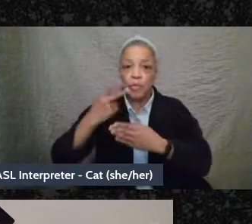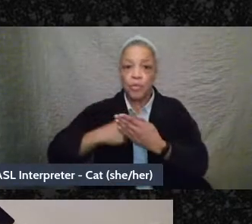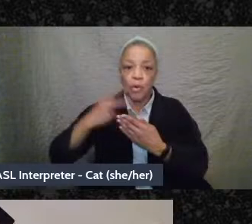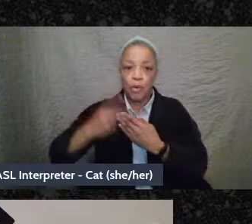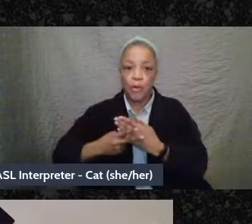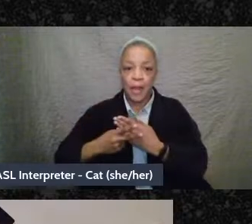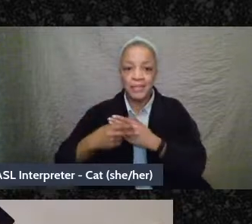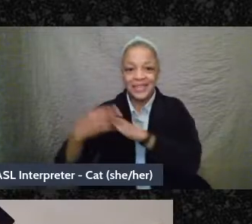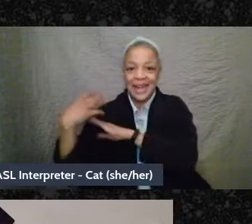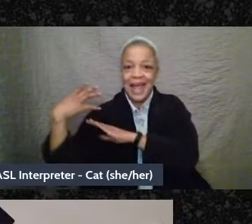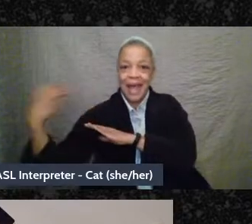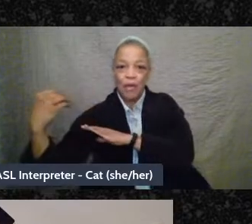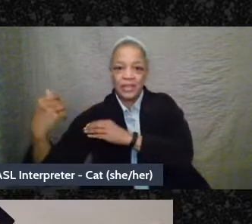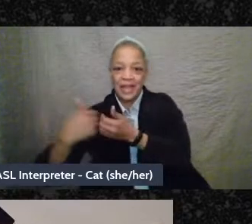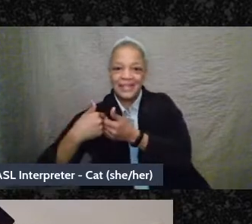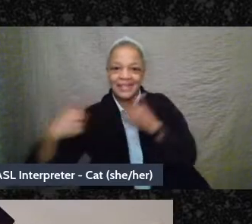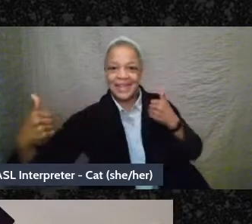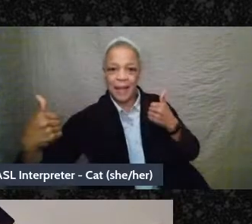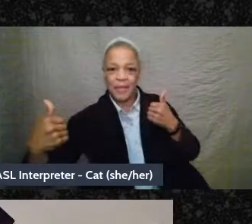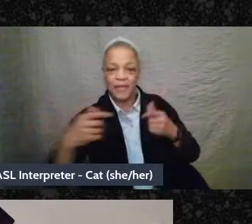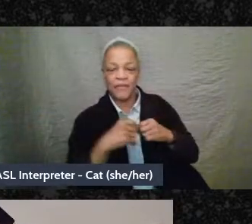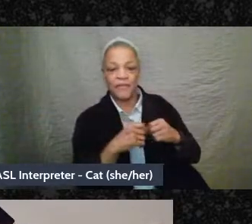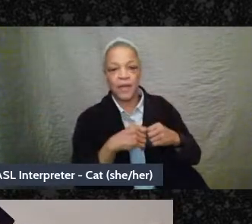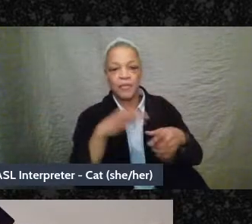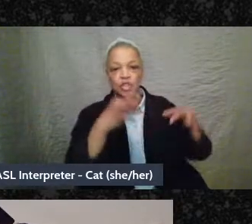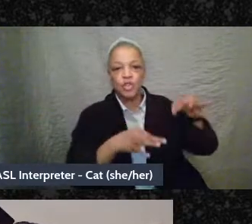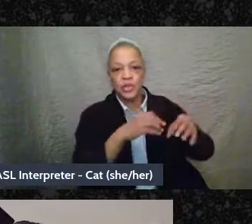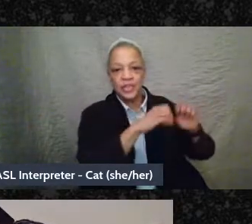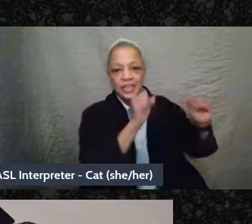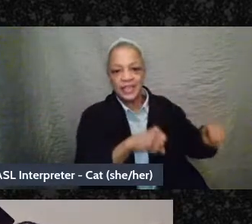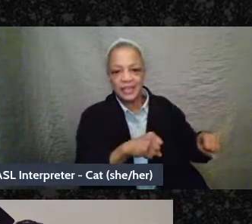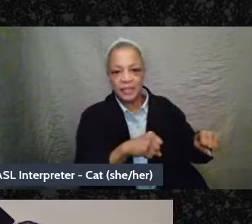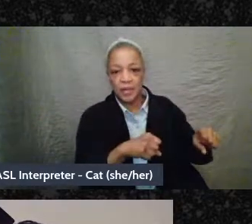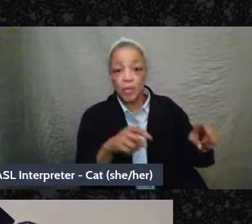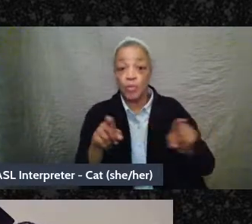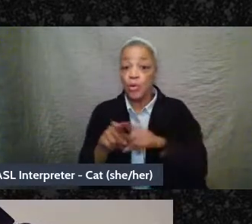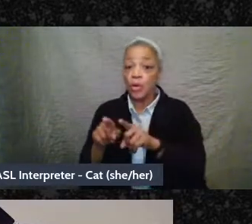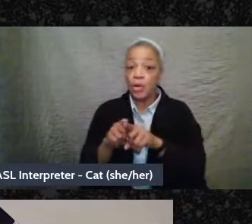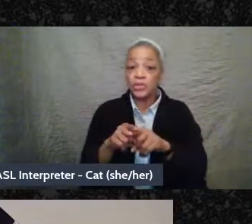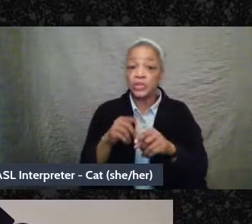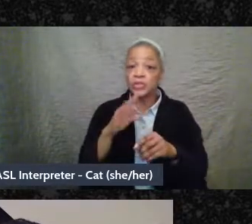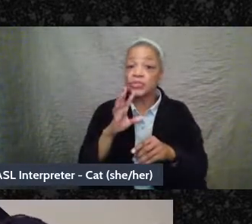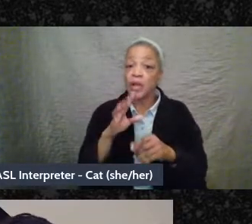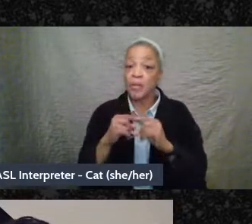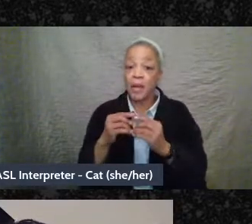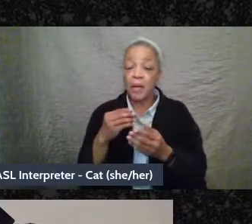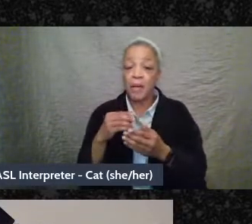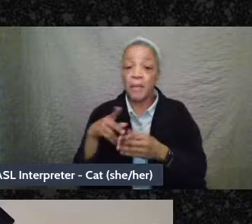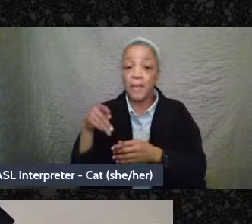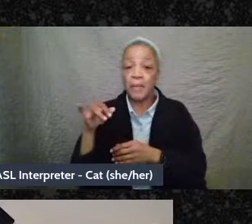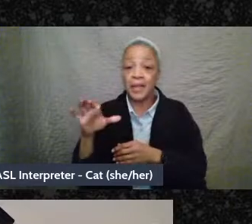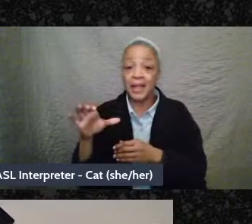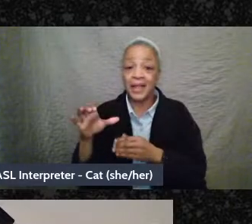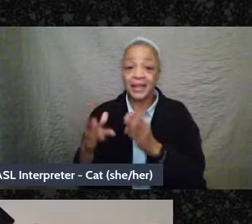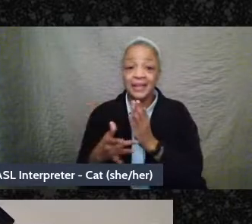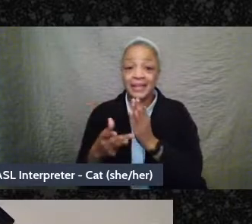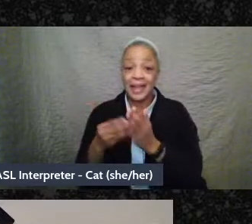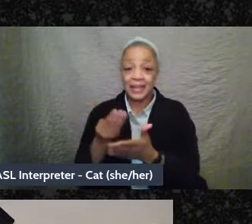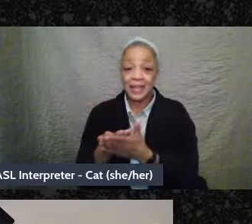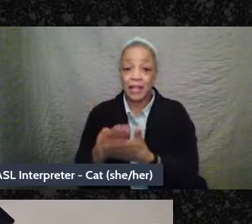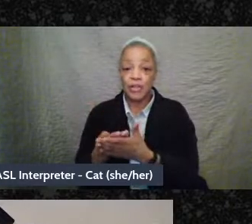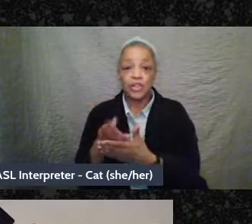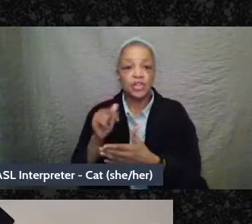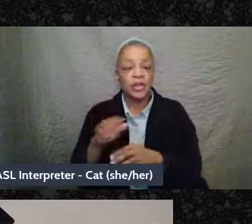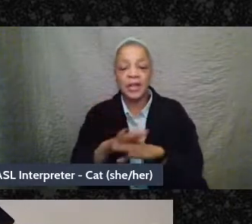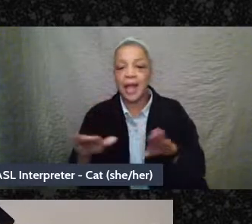totally outside of it, while also trying to hold the line around public tax dollars should not be privatized. So